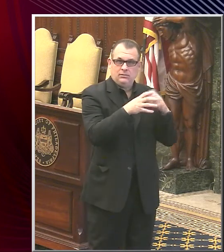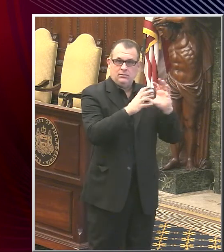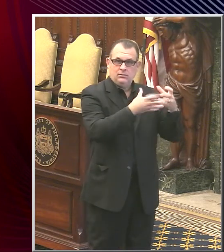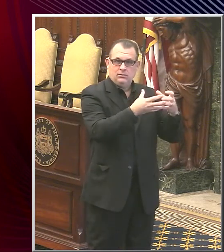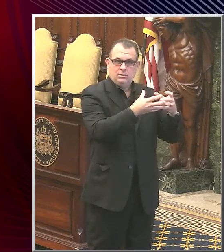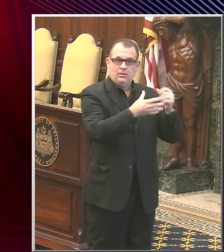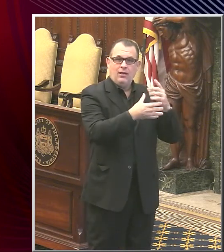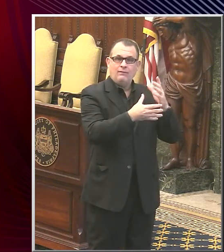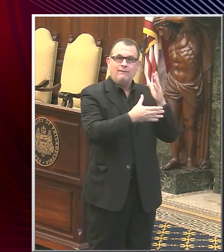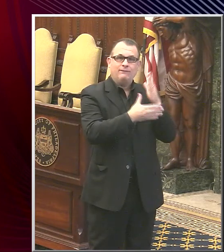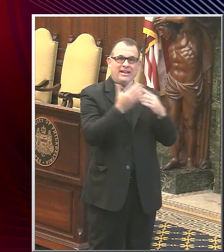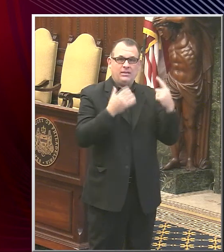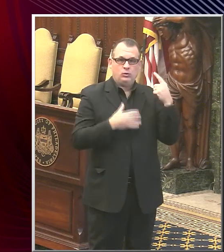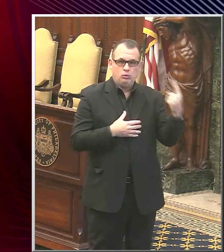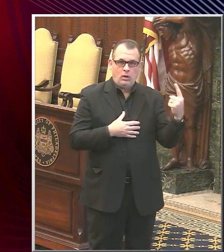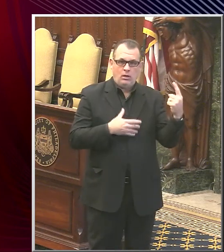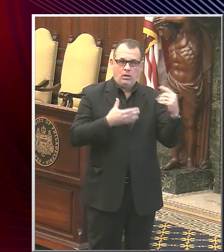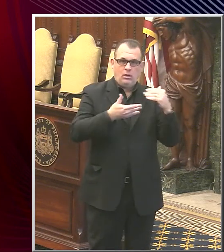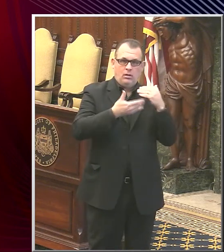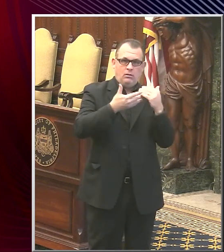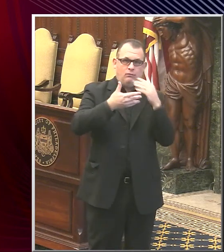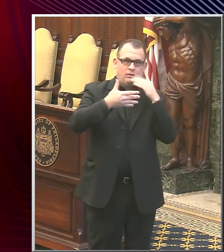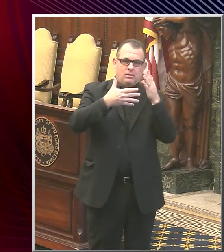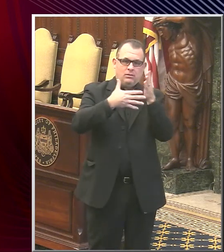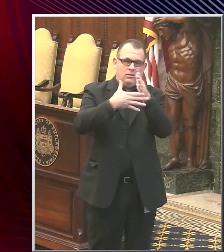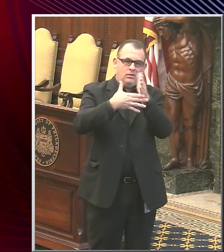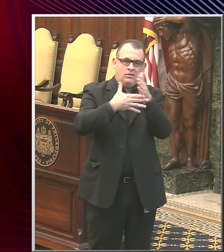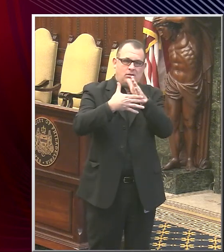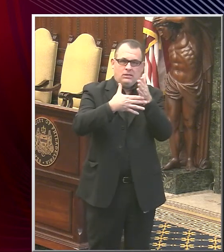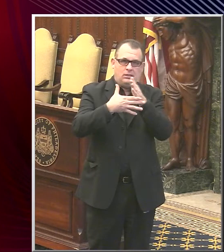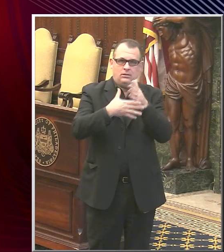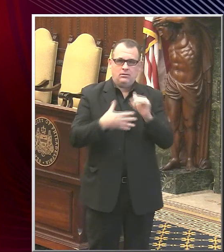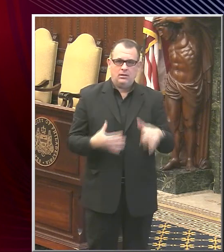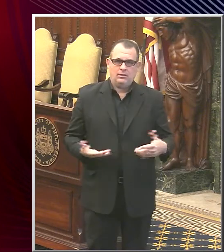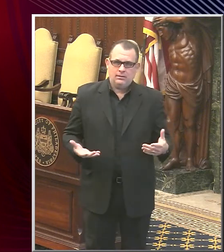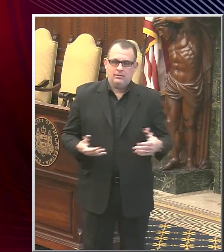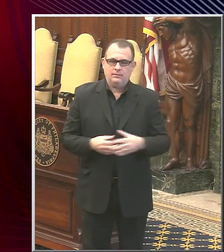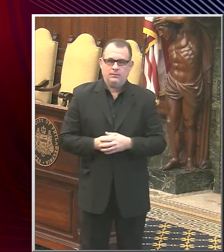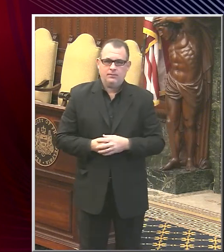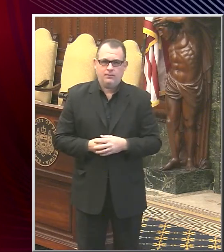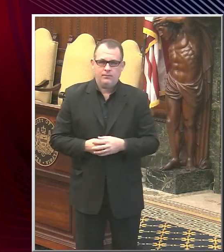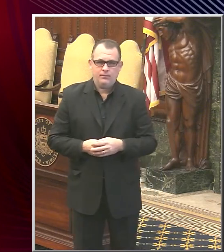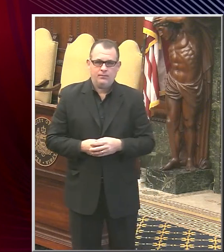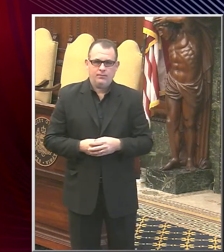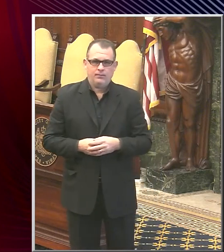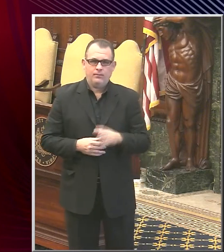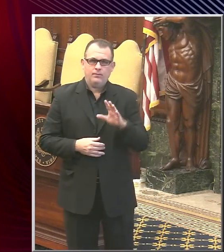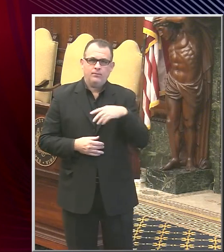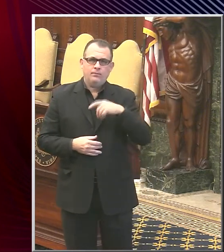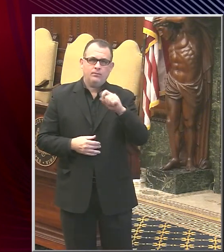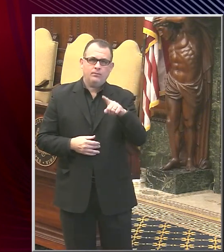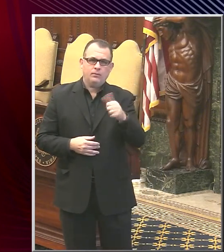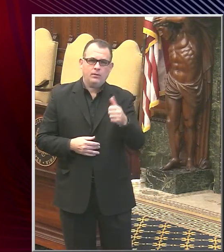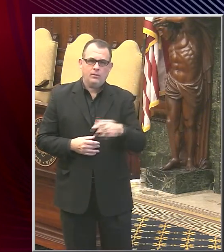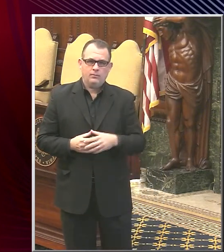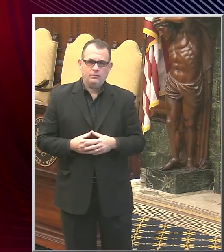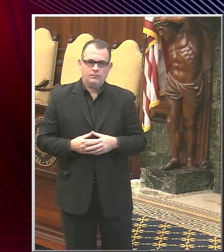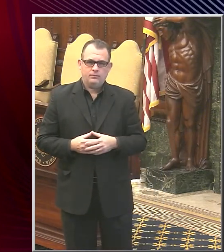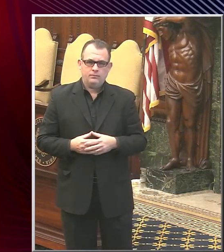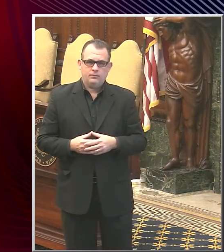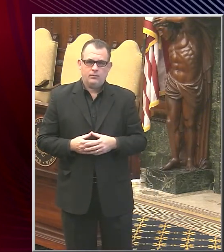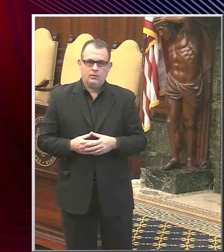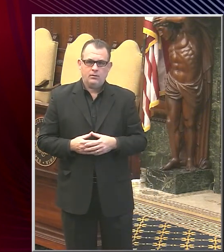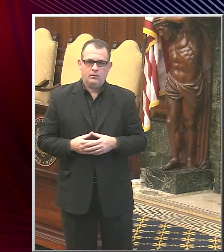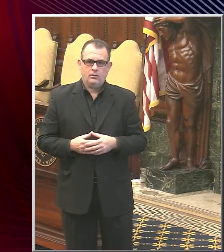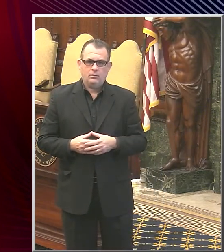one. Exactly where they're going to be in phase one, I think, is yet to be worked out. All right. And if you could just maybe reiterate, does the administration believe the first distribution